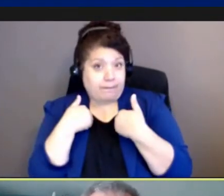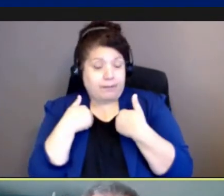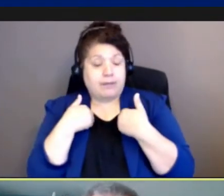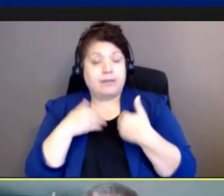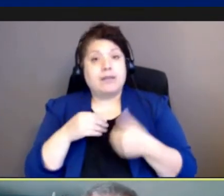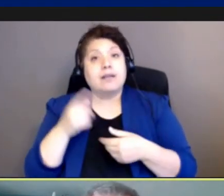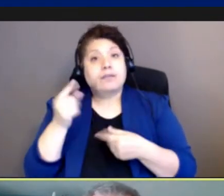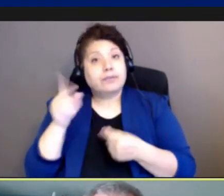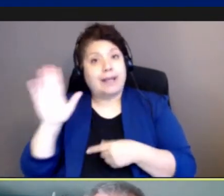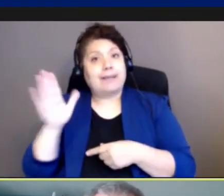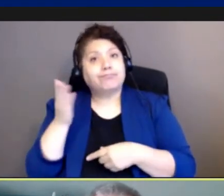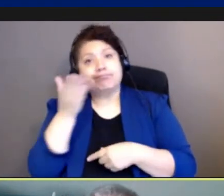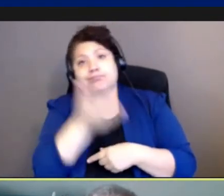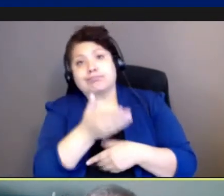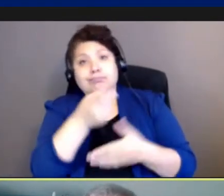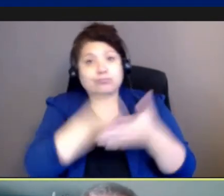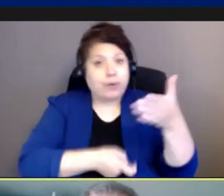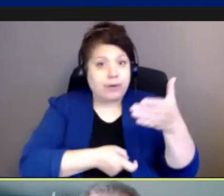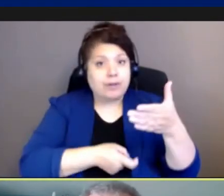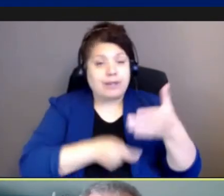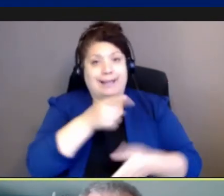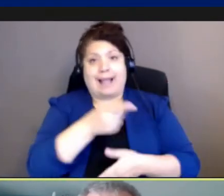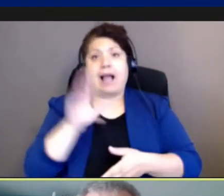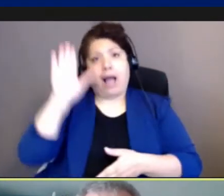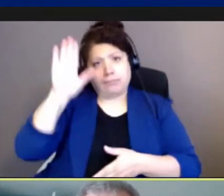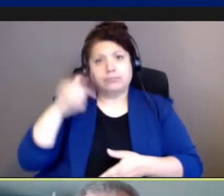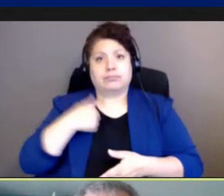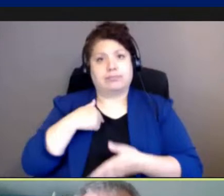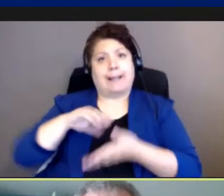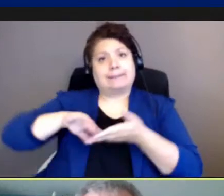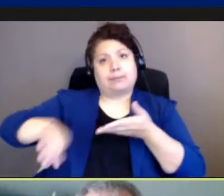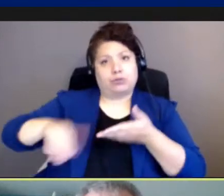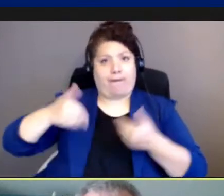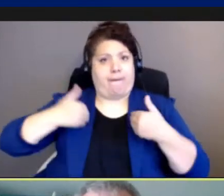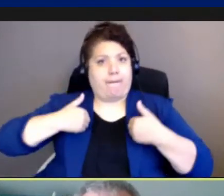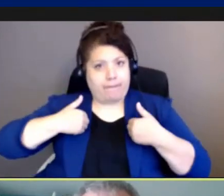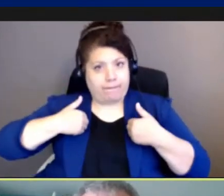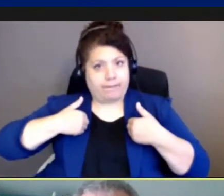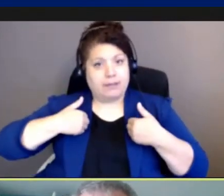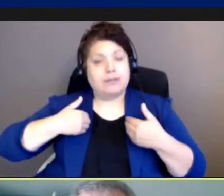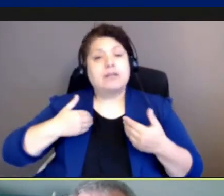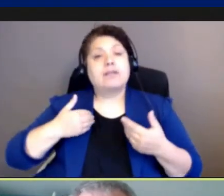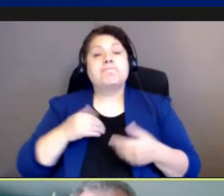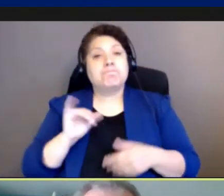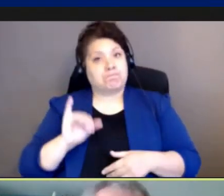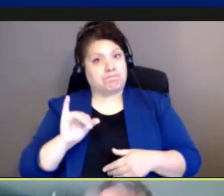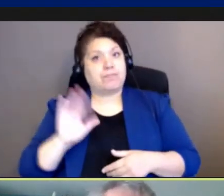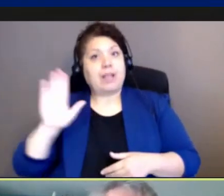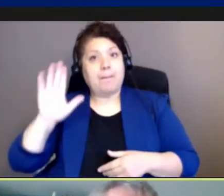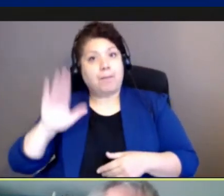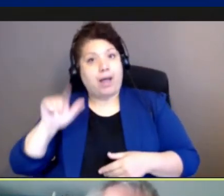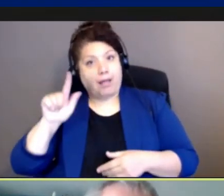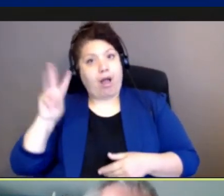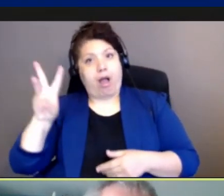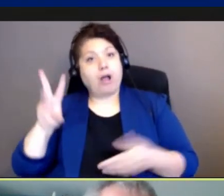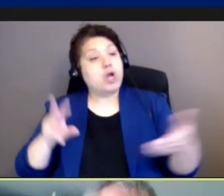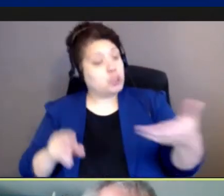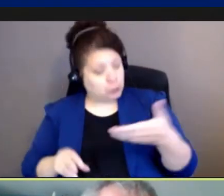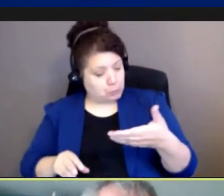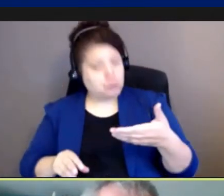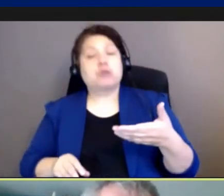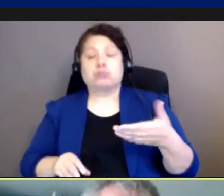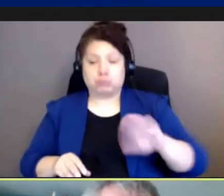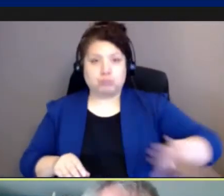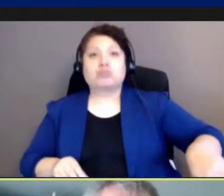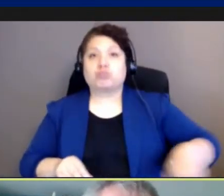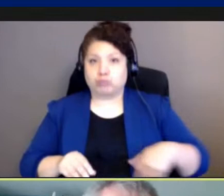tickets are not issued if people indicate that they have an exemption. And that's the way bylaw operates, and I'm quite certain that's going to